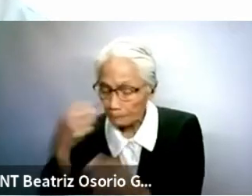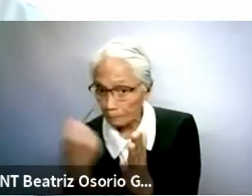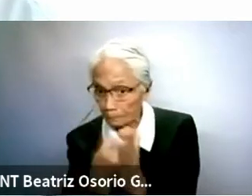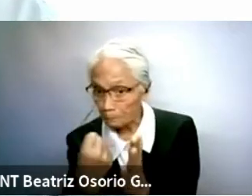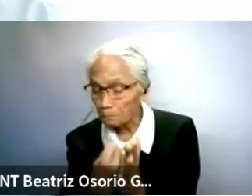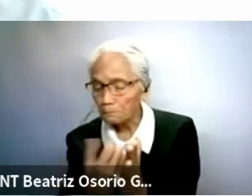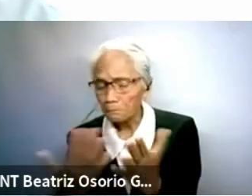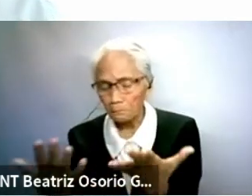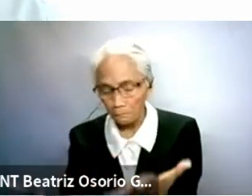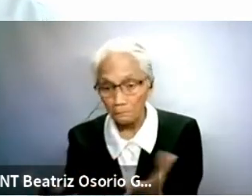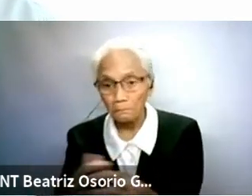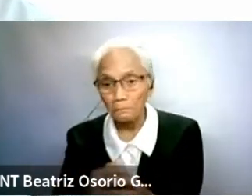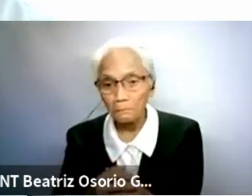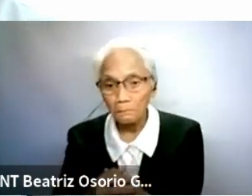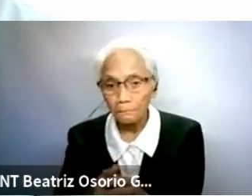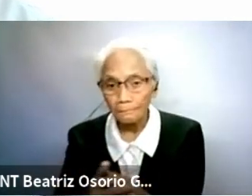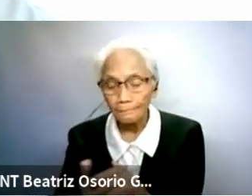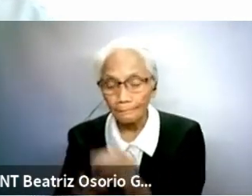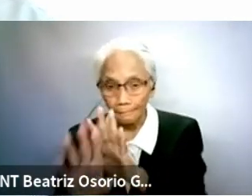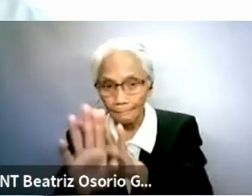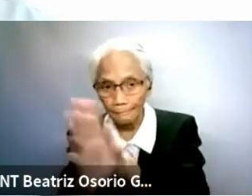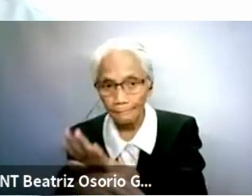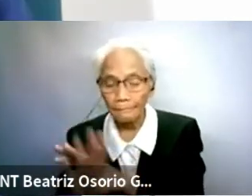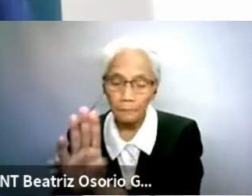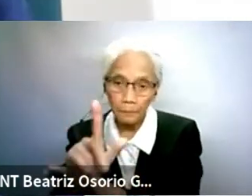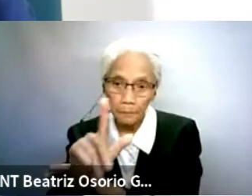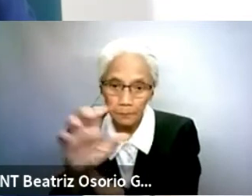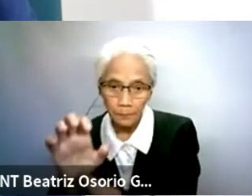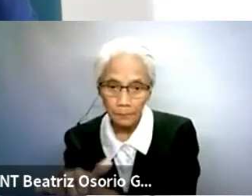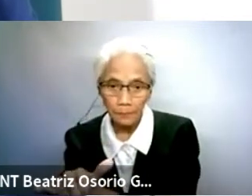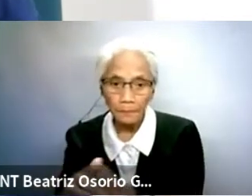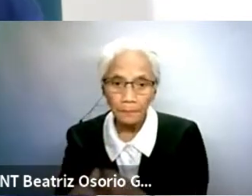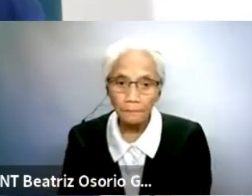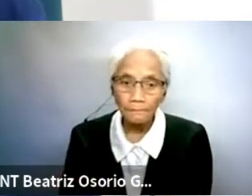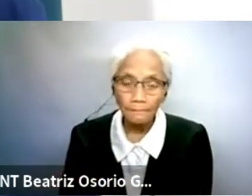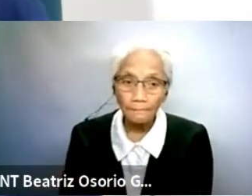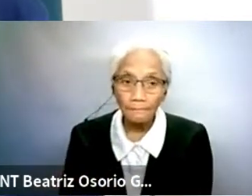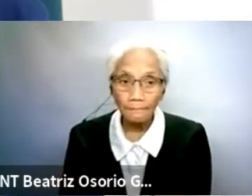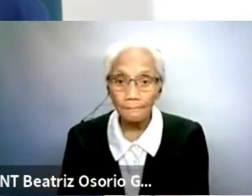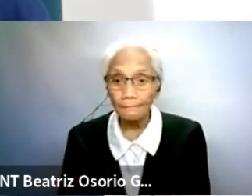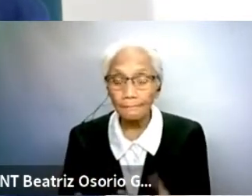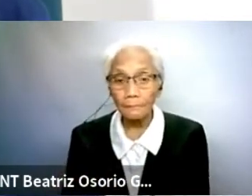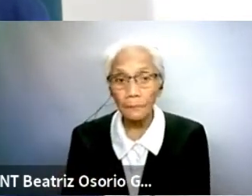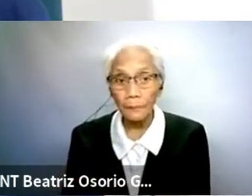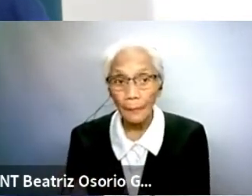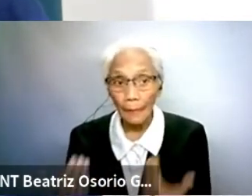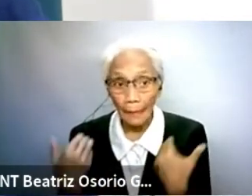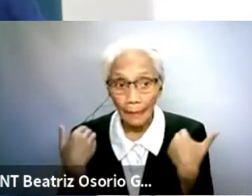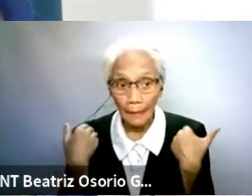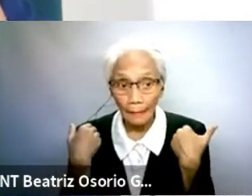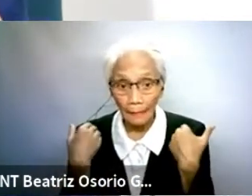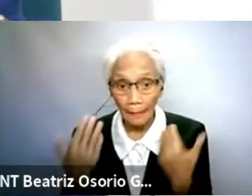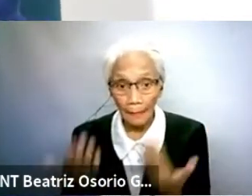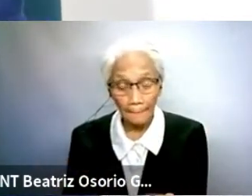I hope that clarifies. Back to you, Billy. Thank you. Billy, may I add something? Yes. This is Baroness